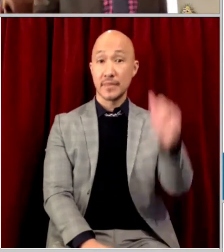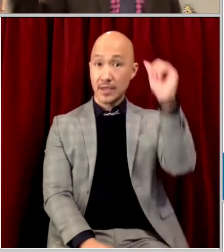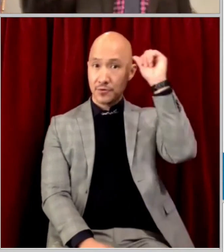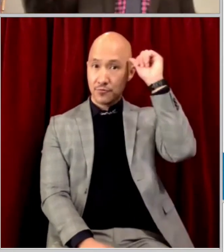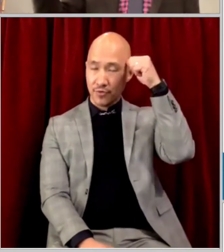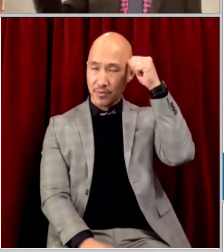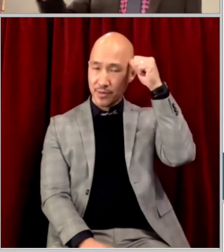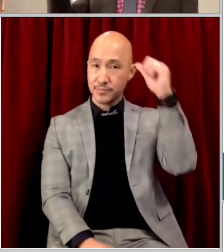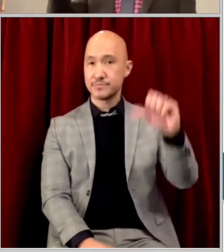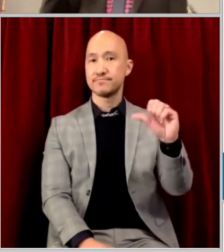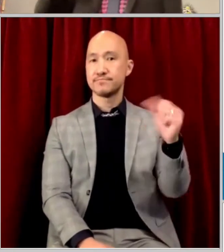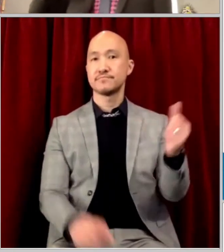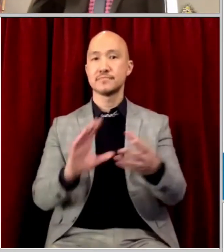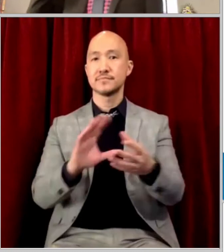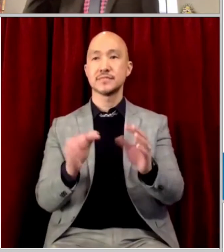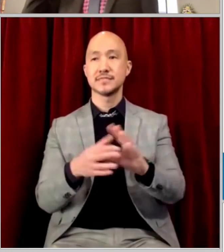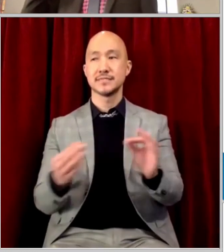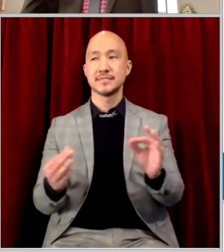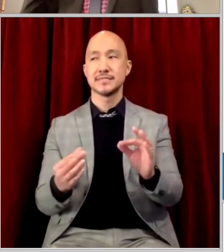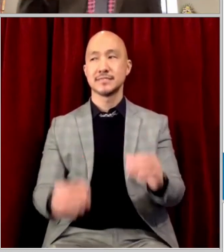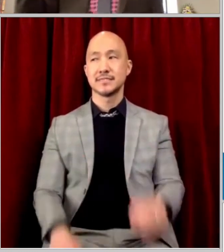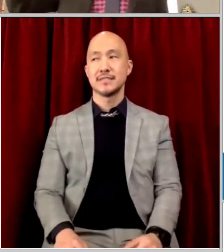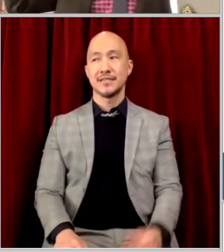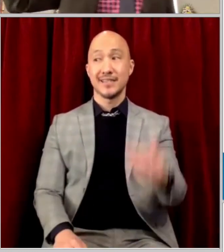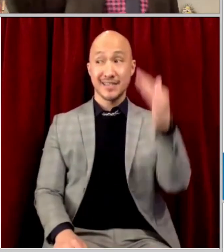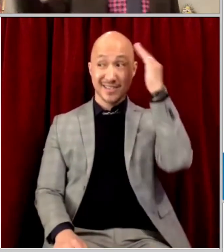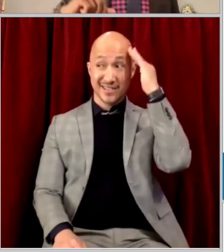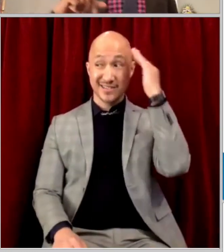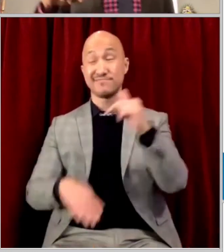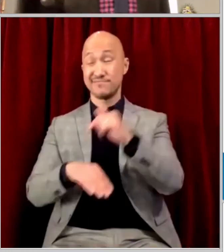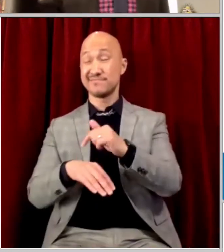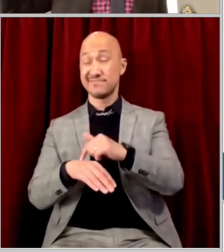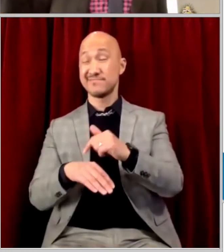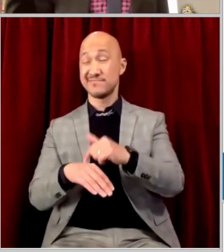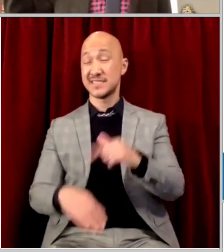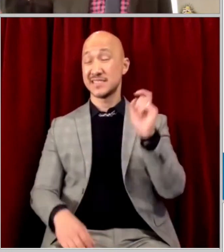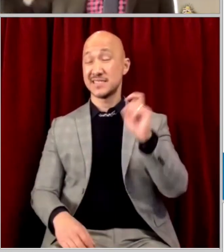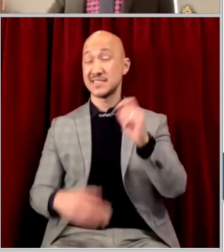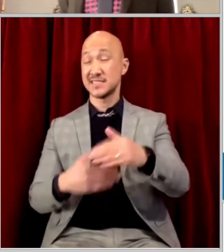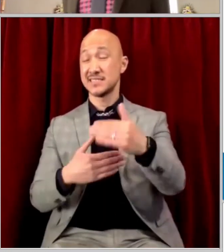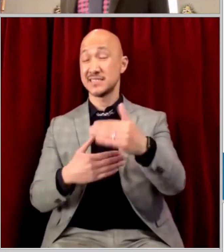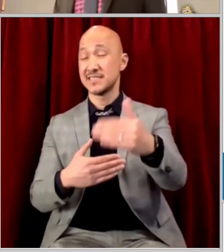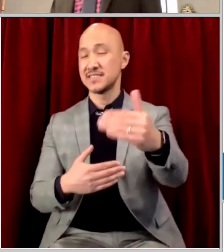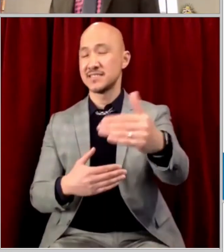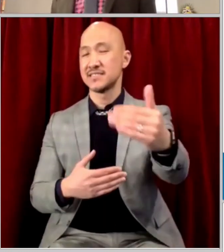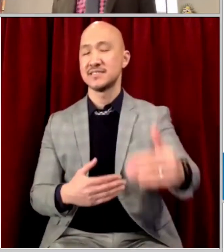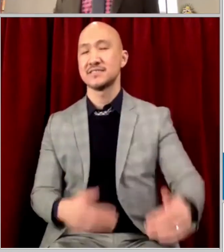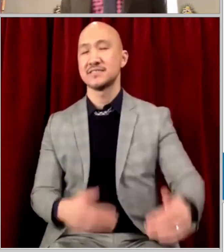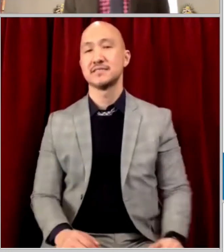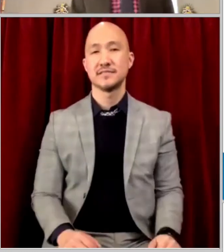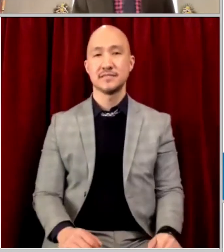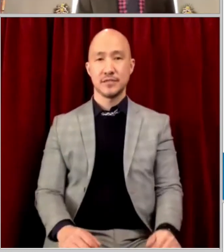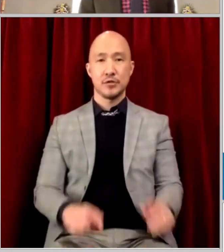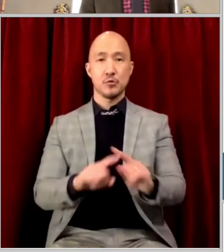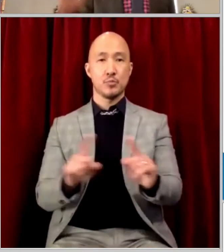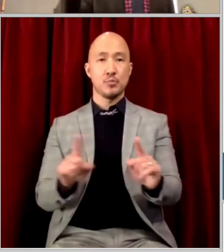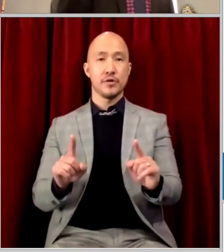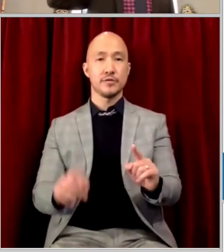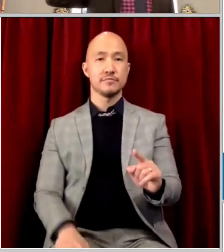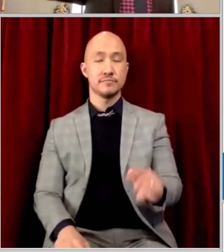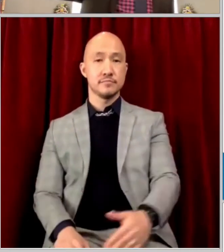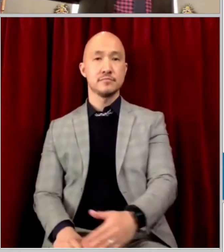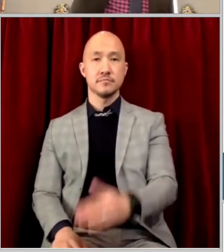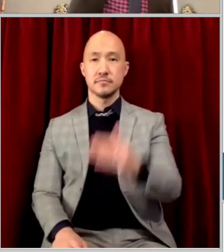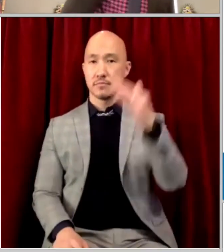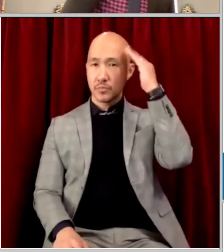another account. There's this thing called Greek Fest, right? At Jones Beach. I don't even know if it still exists, right? And it's like